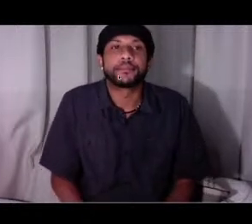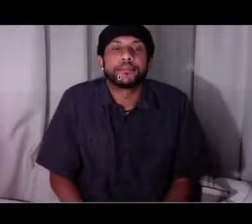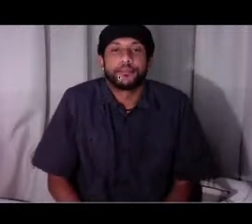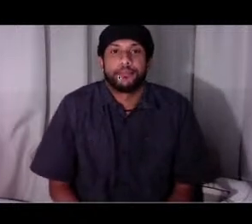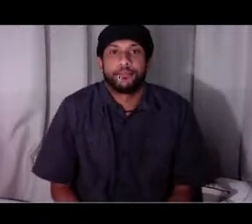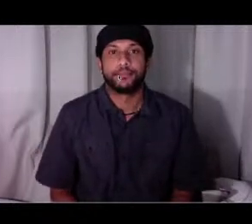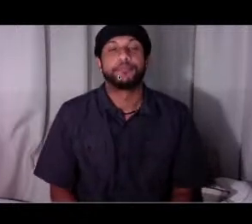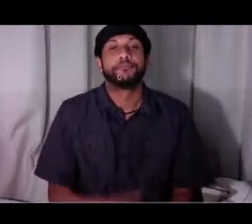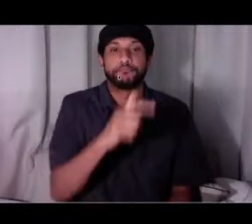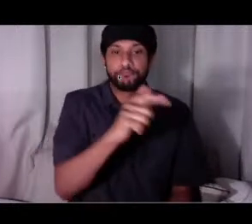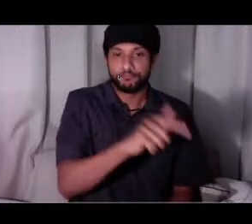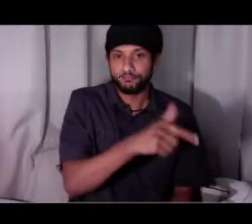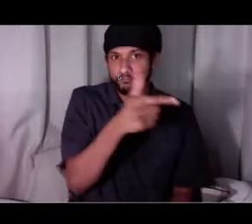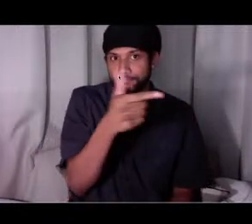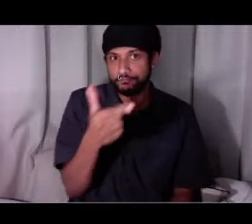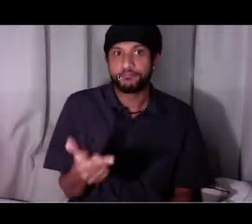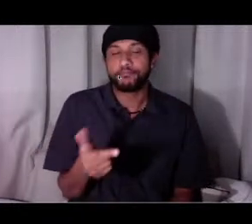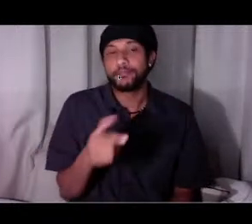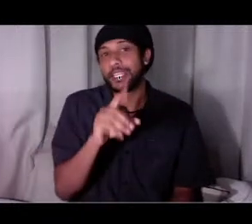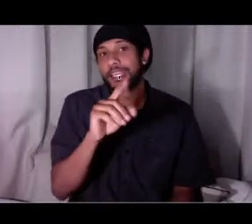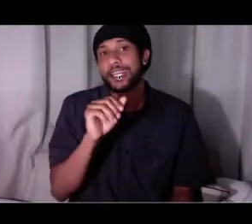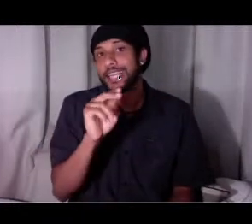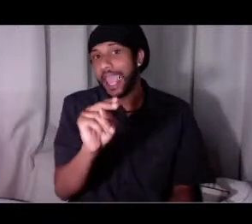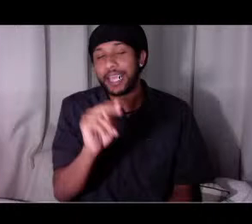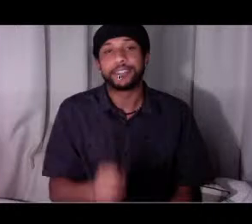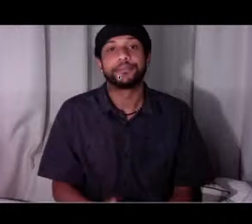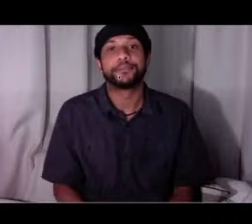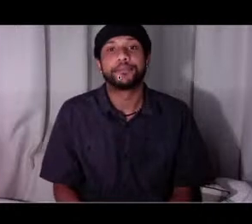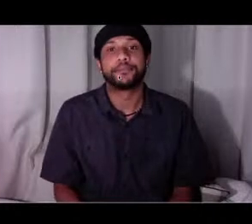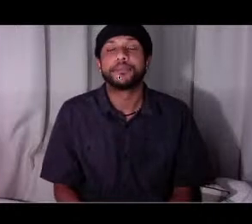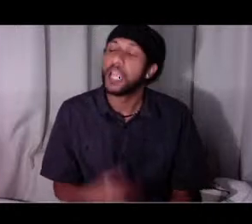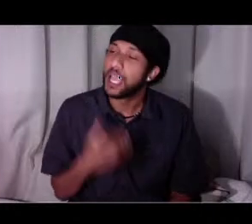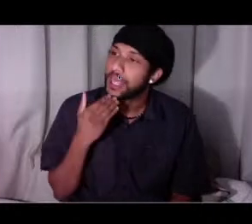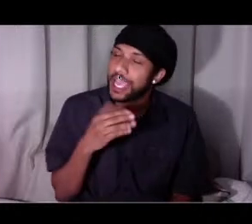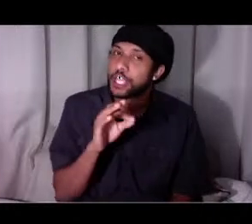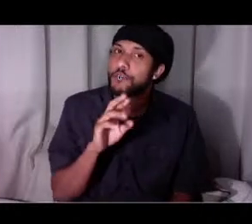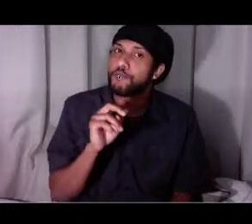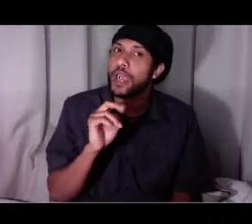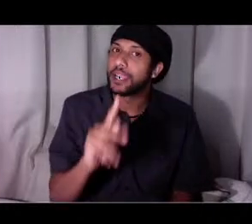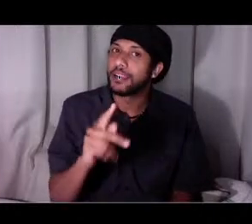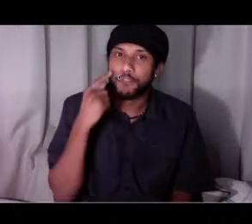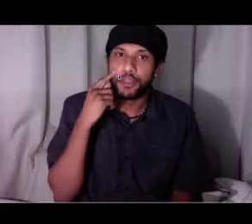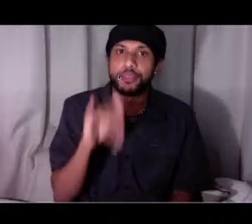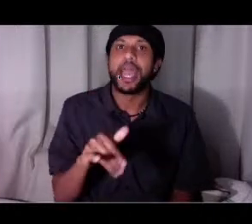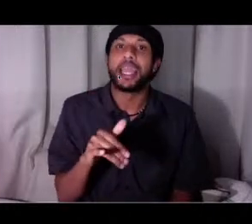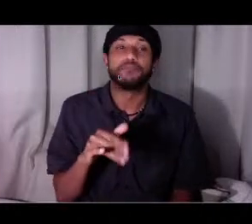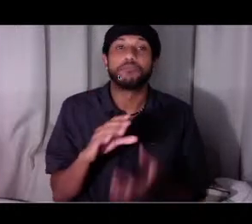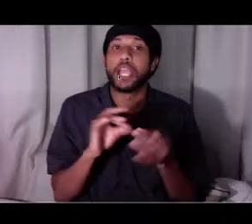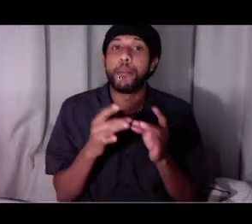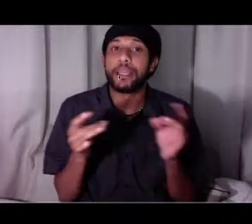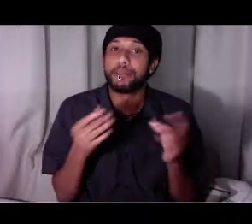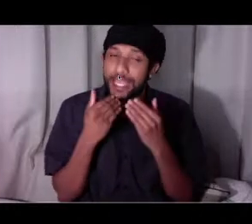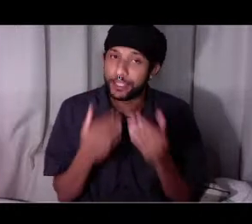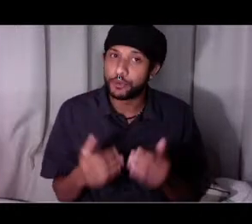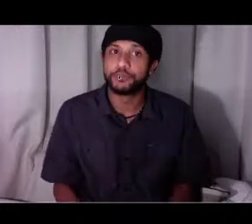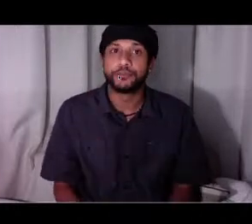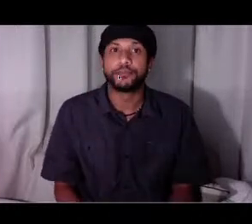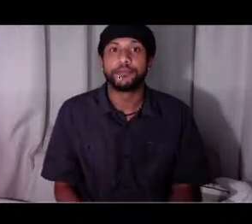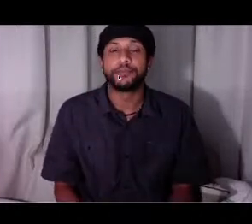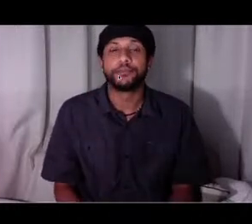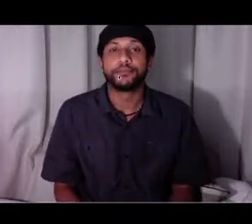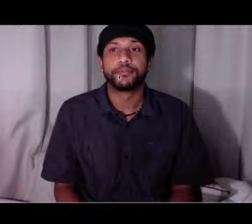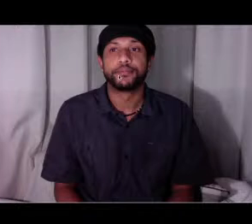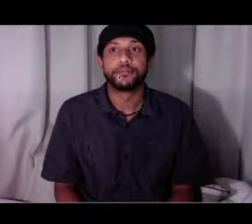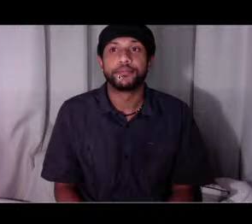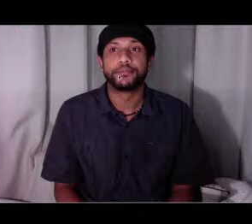with that I'll turn it over to you uh Dan right thanks so much Frank for that um for those comments our next board member